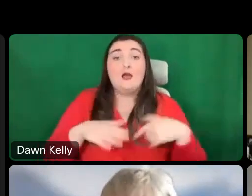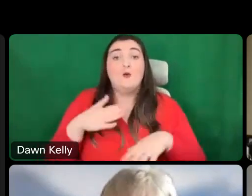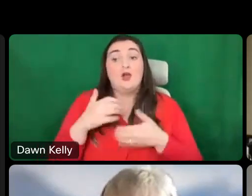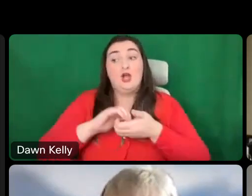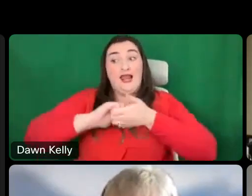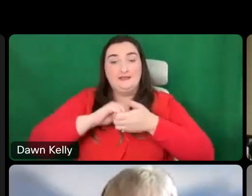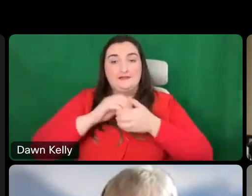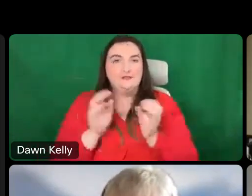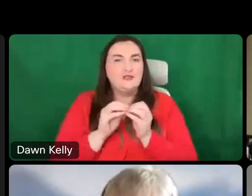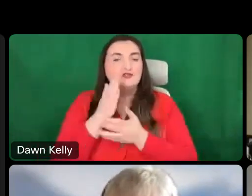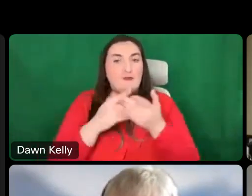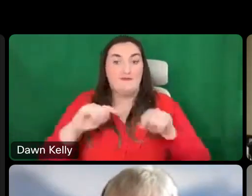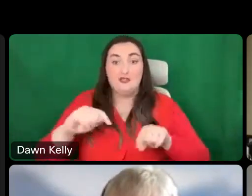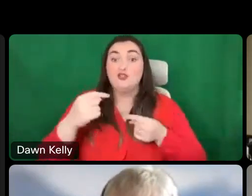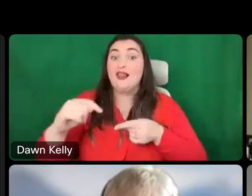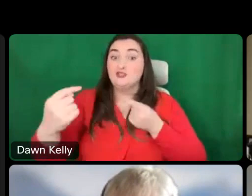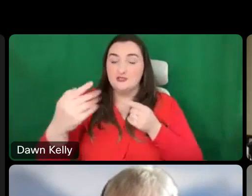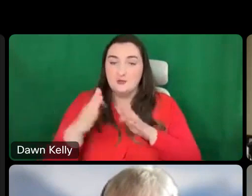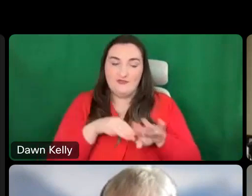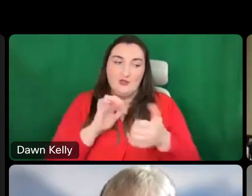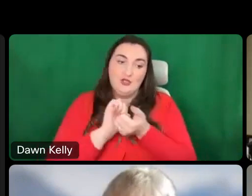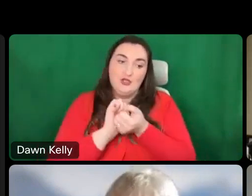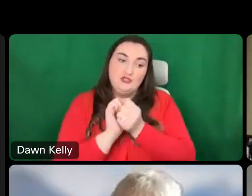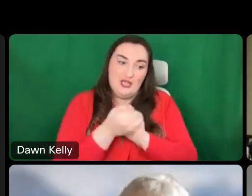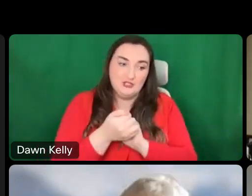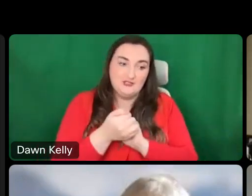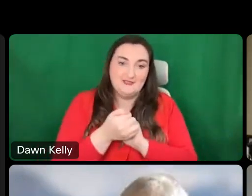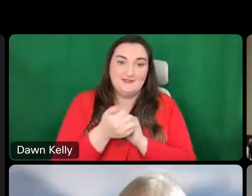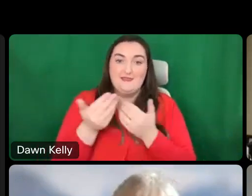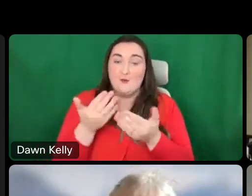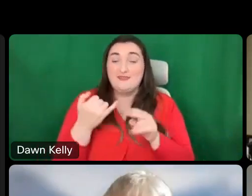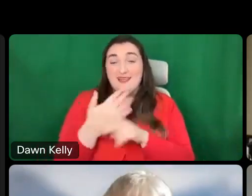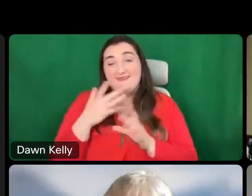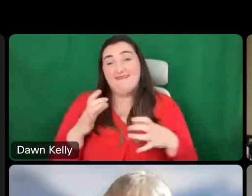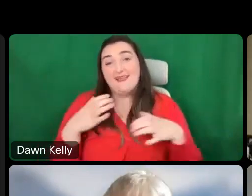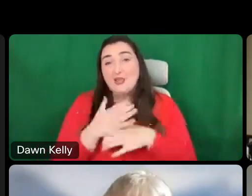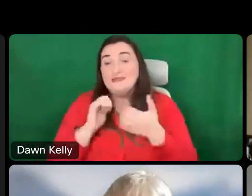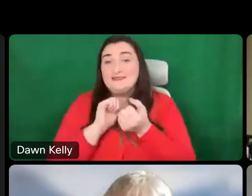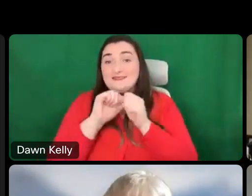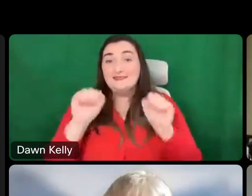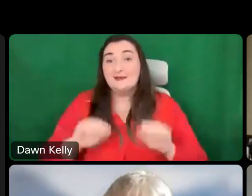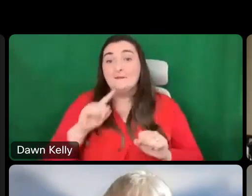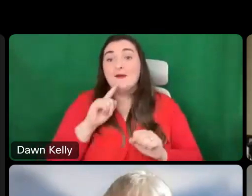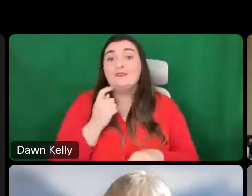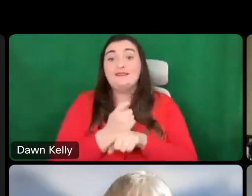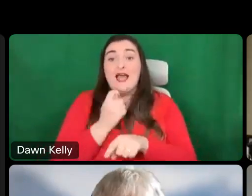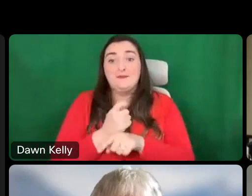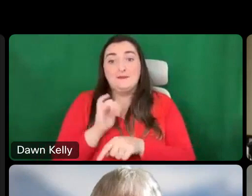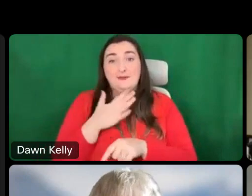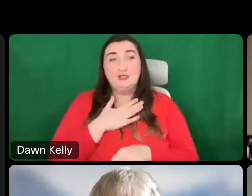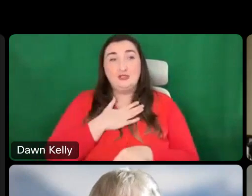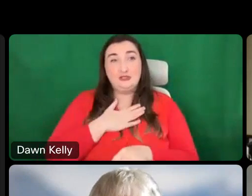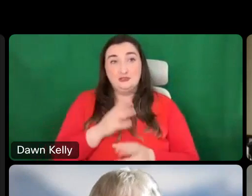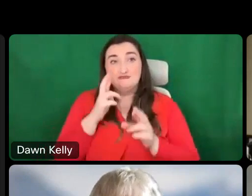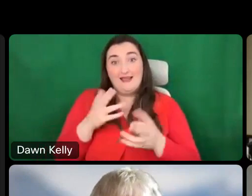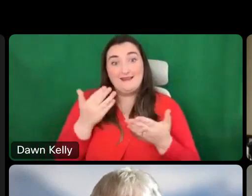challenges, maybe with the changes that we're undergoing in the healthcare system, but actually maybe the timing's just right. Like maybe